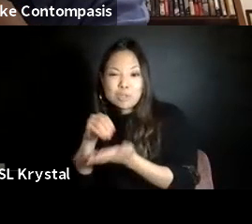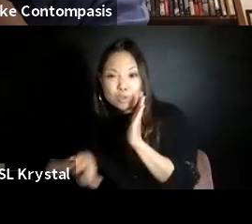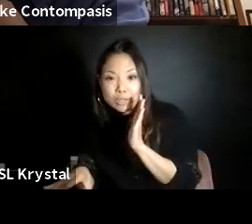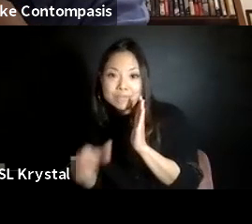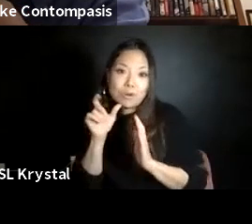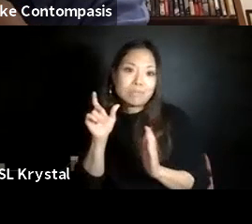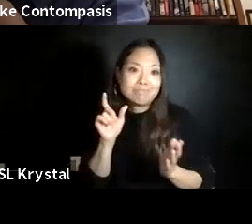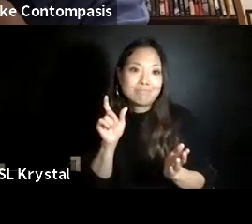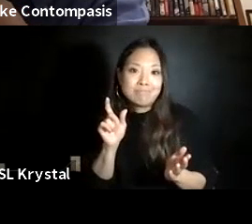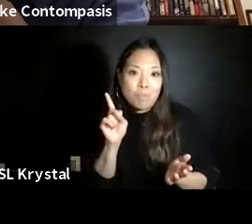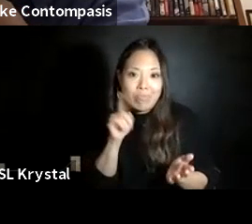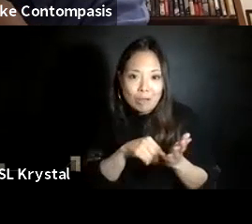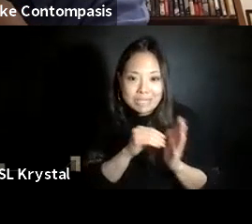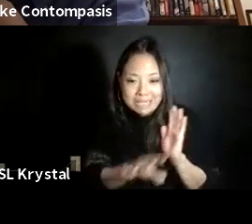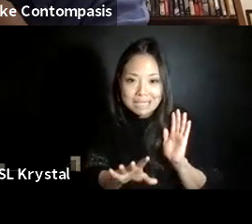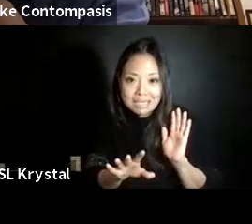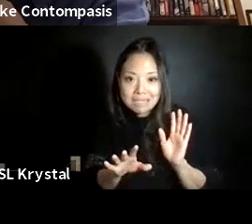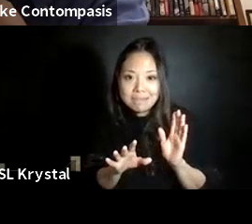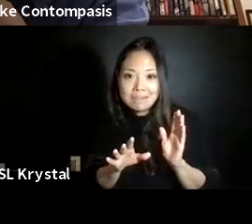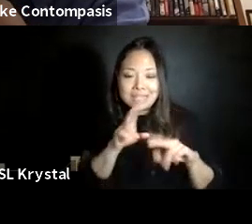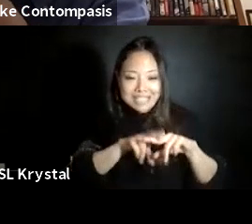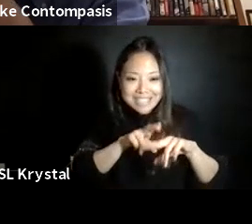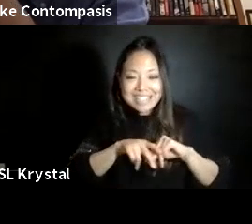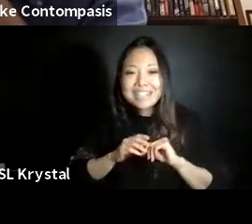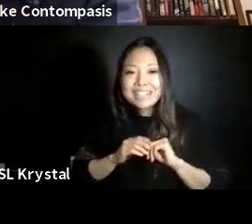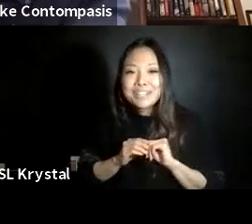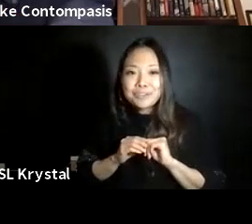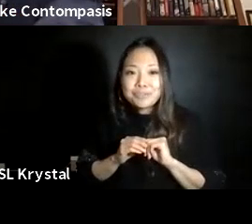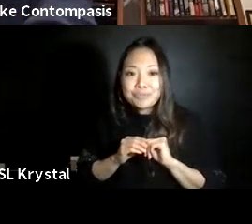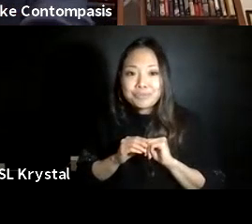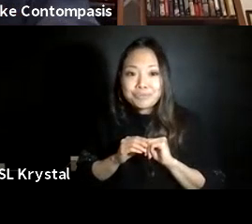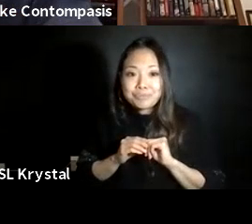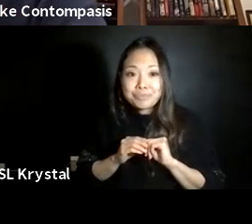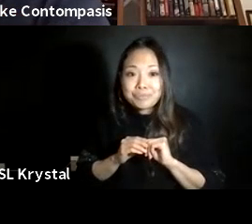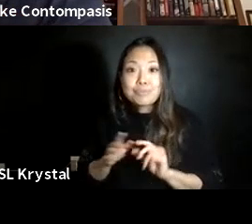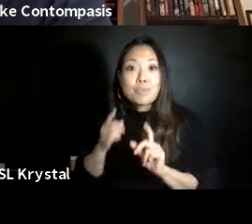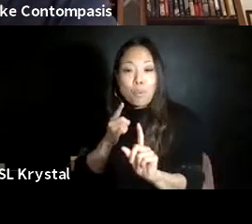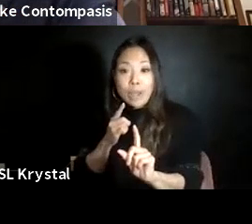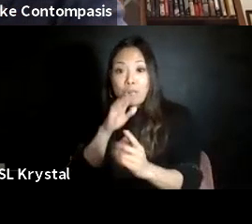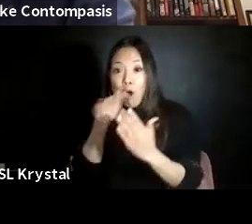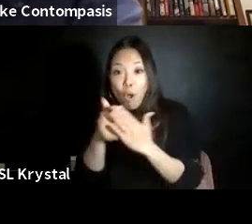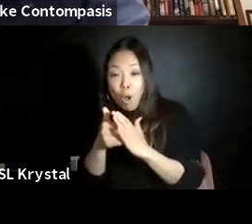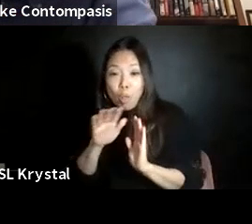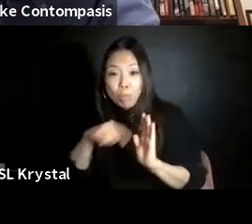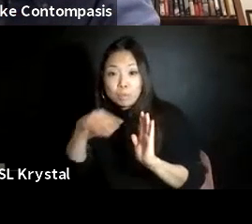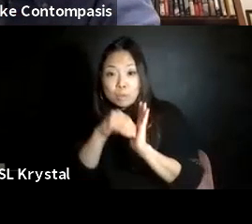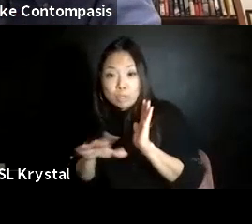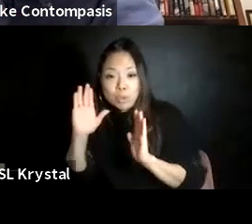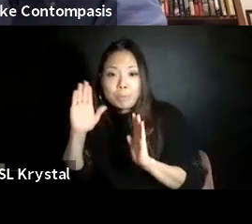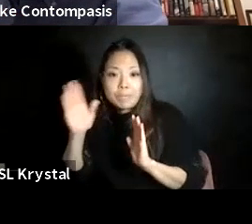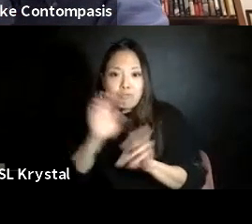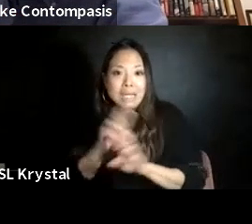of them, when we get finished with this qualifying criteria, all of them will be ready day one.